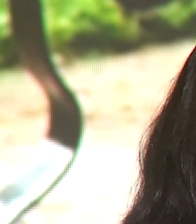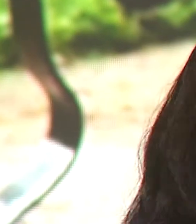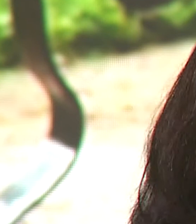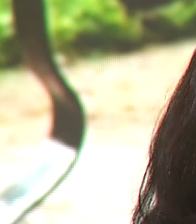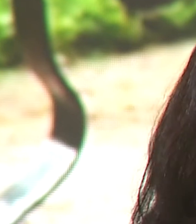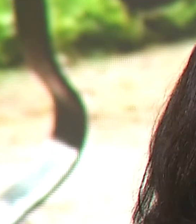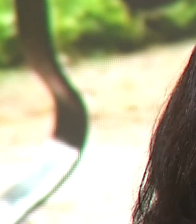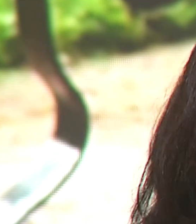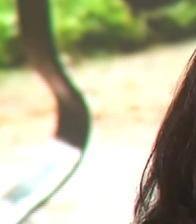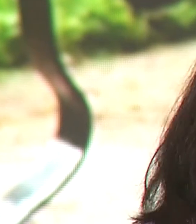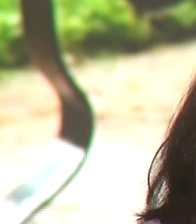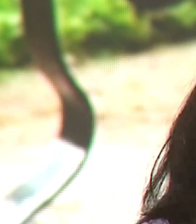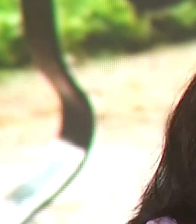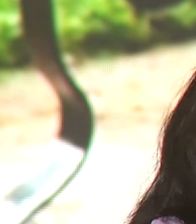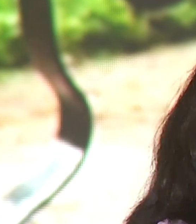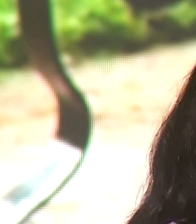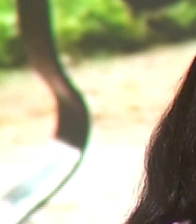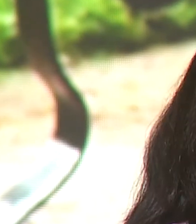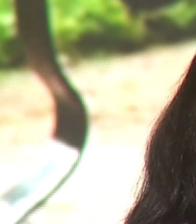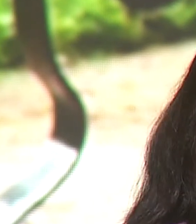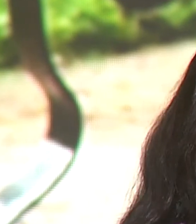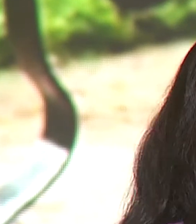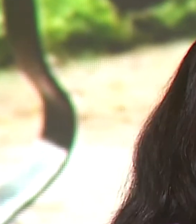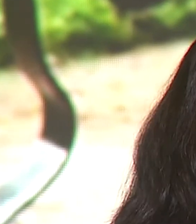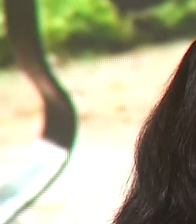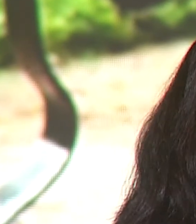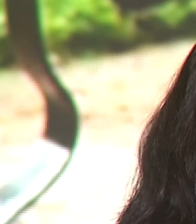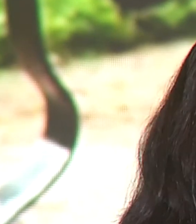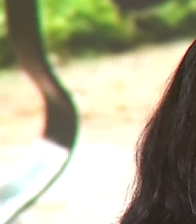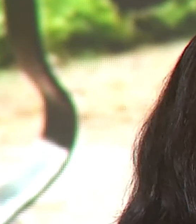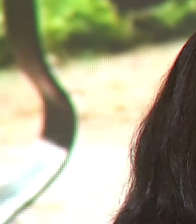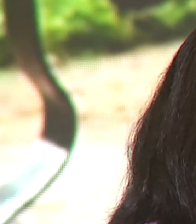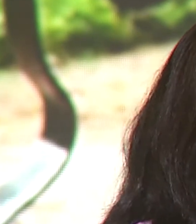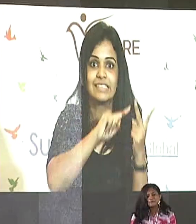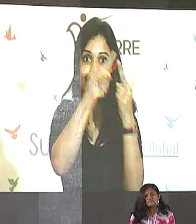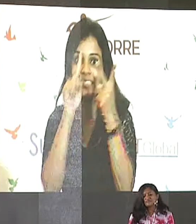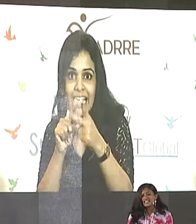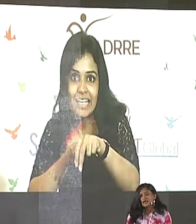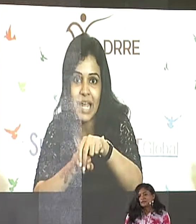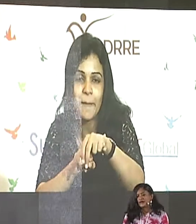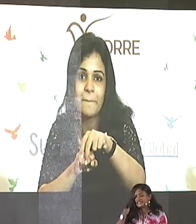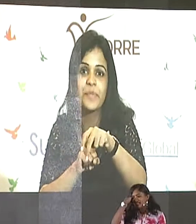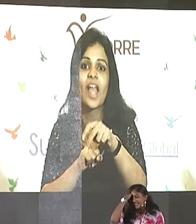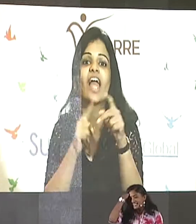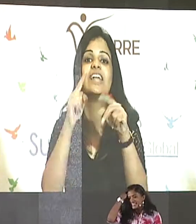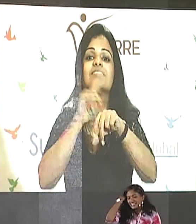because I knew I could do better, and that was how I ran last year. And I did it in 1 hour and 35.